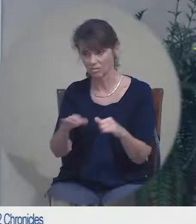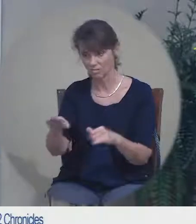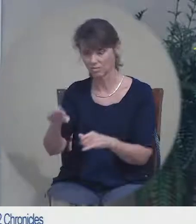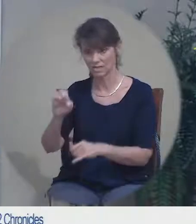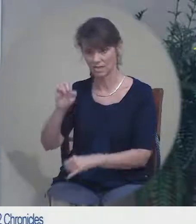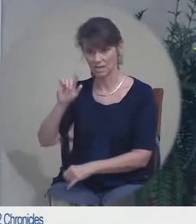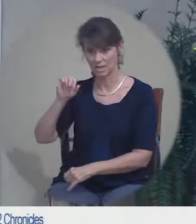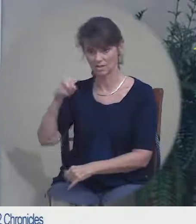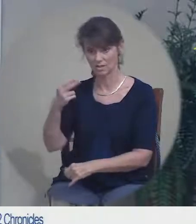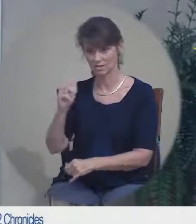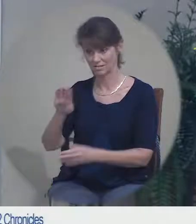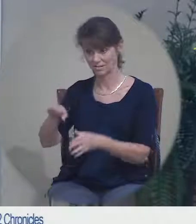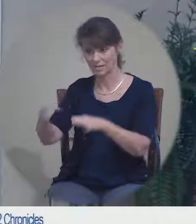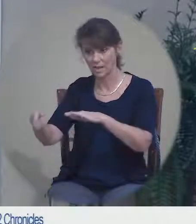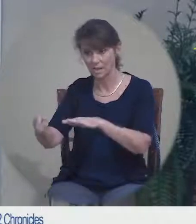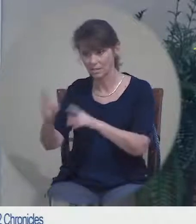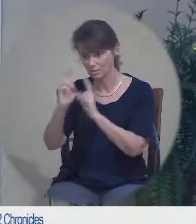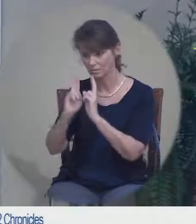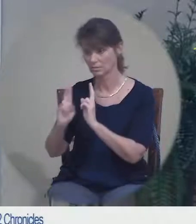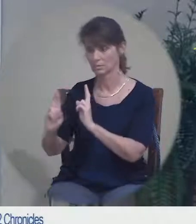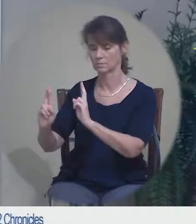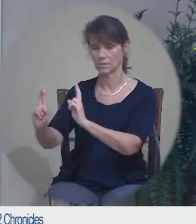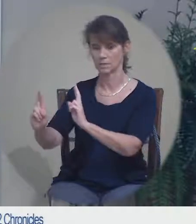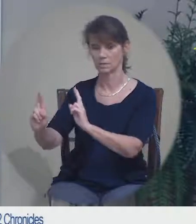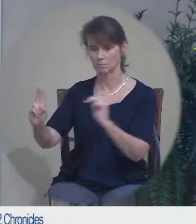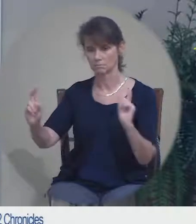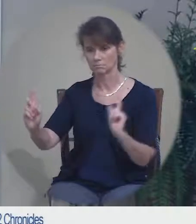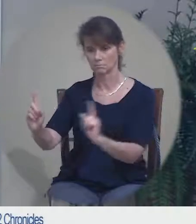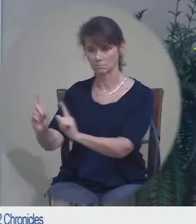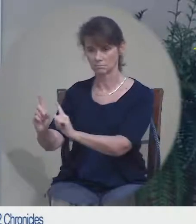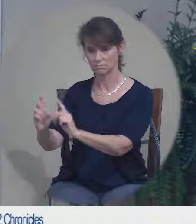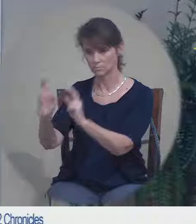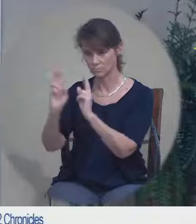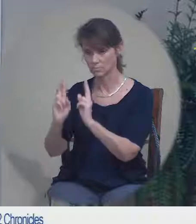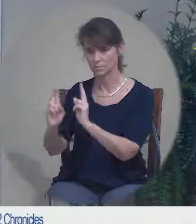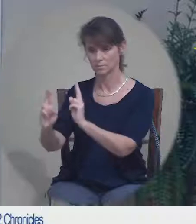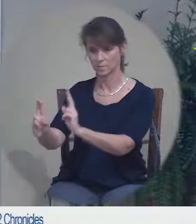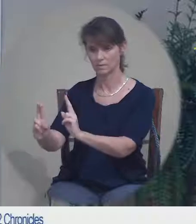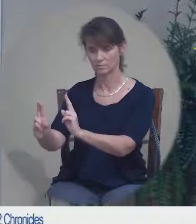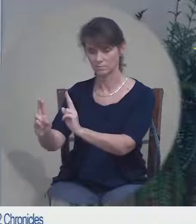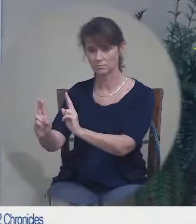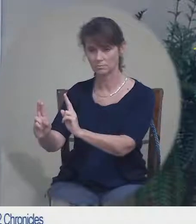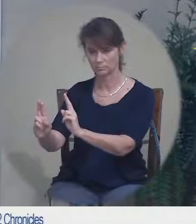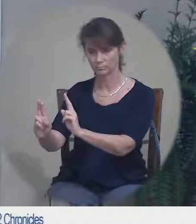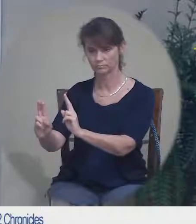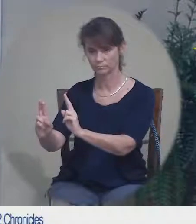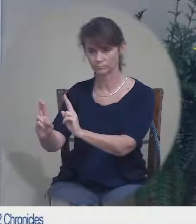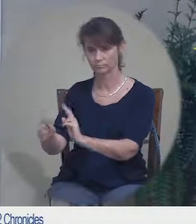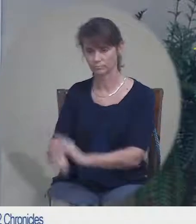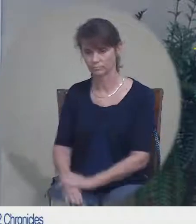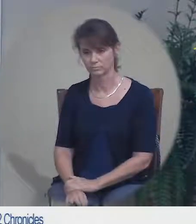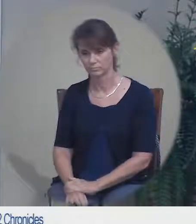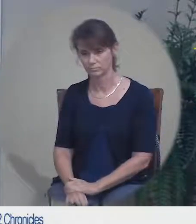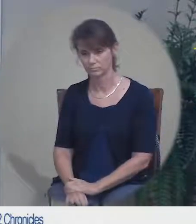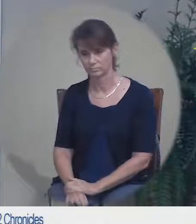man, that even at his deathbed, he would come and offer a word of